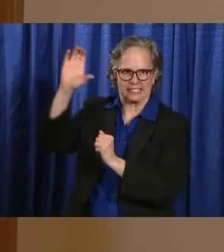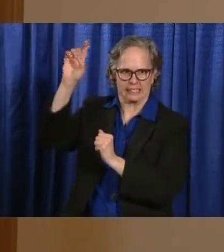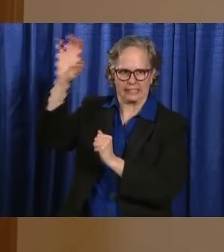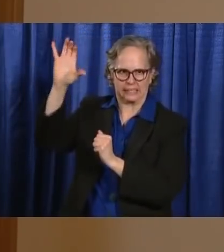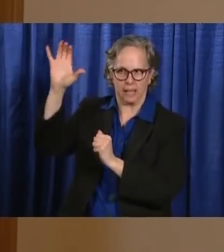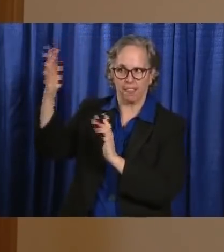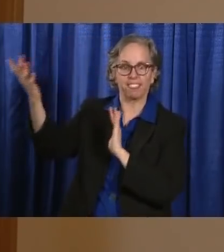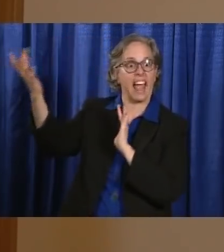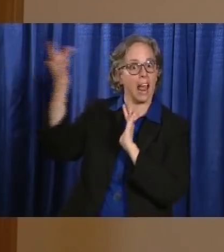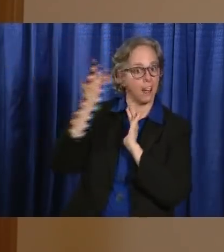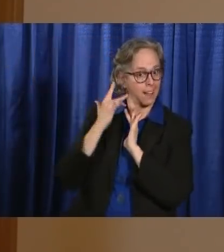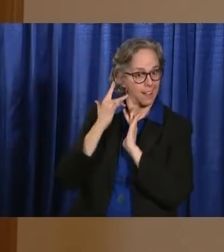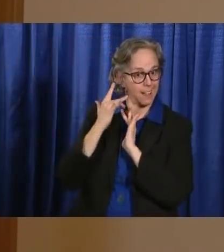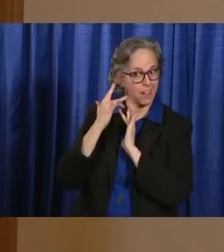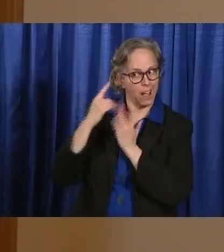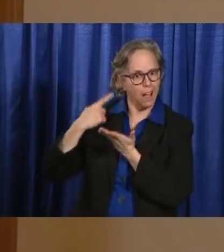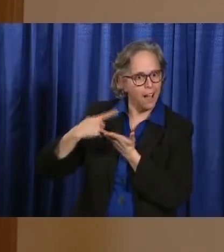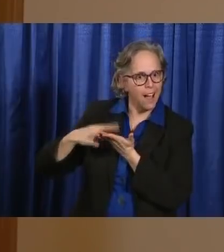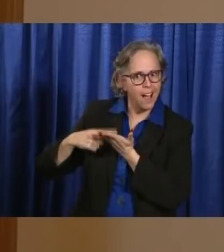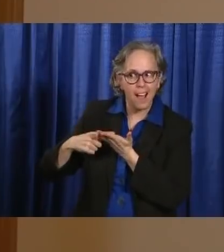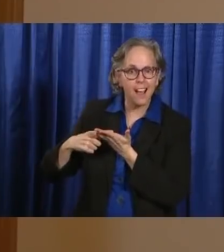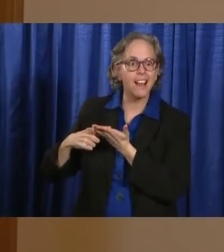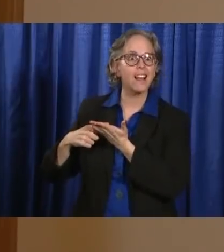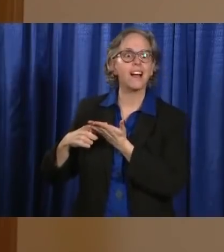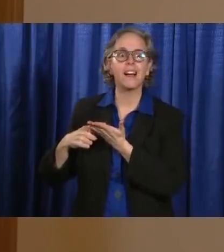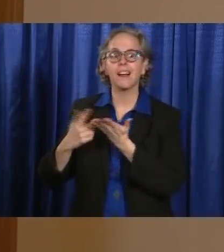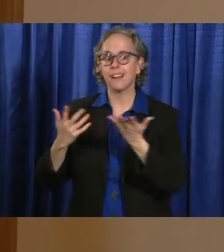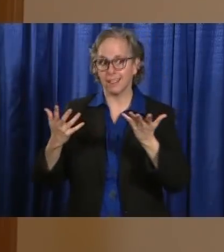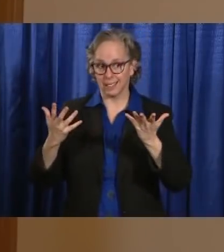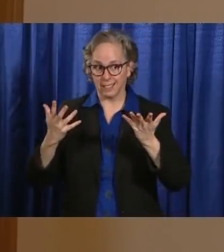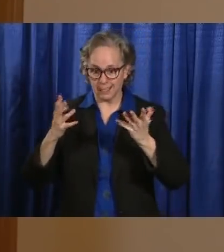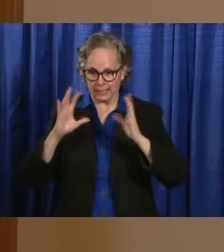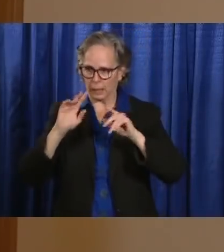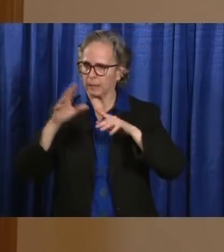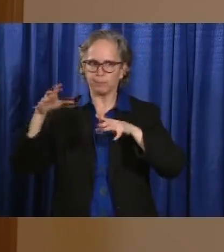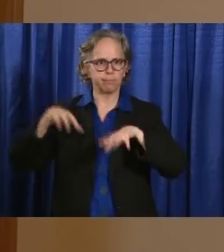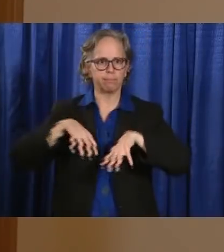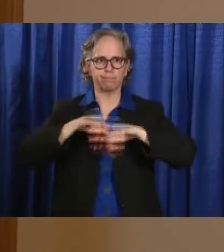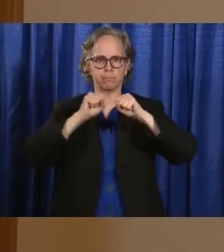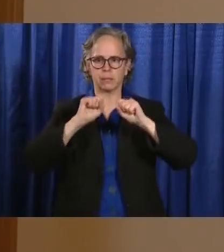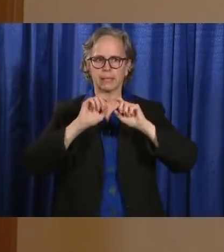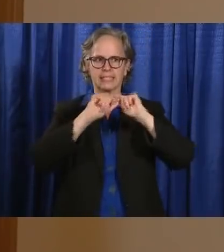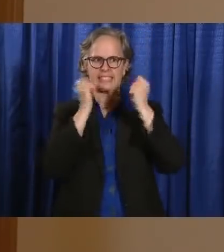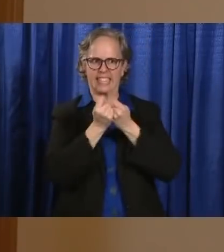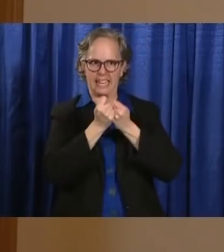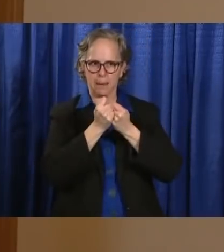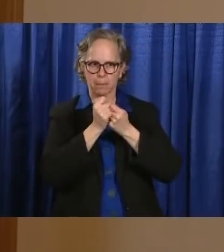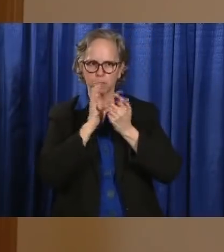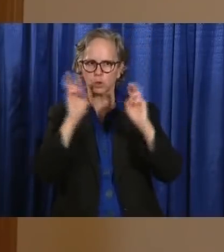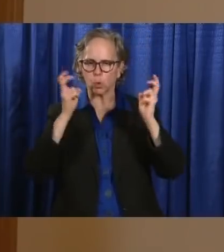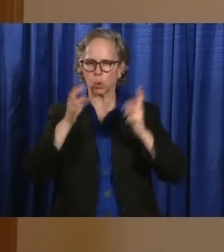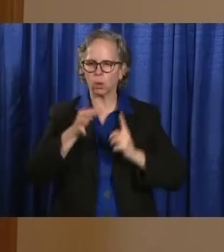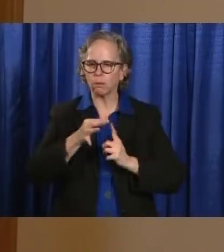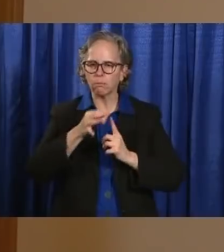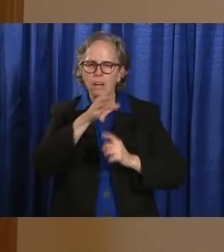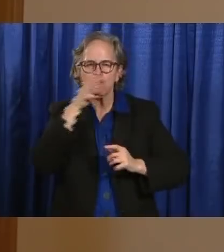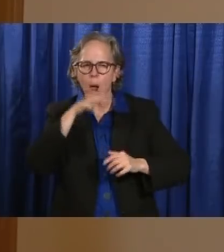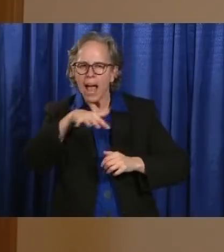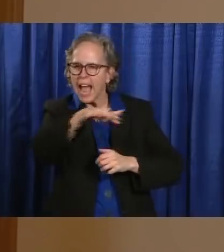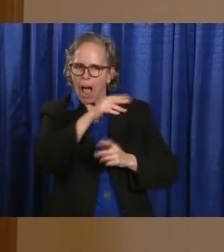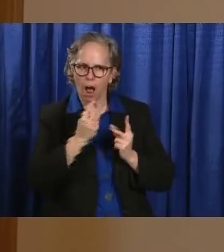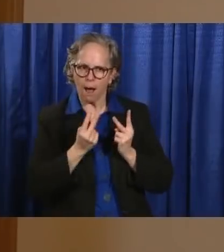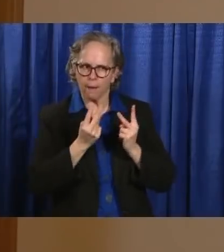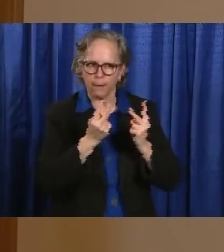team to look at rates, particularly in some of the rural regions of Ohio, a lot